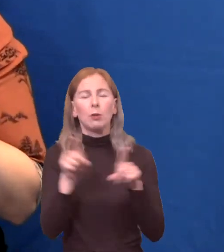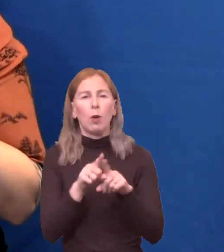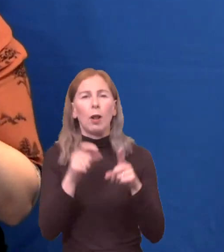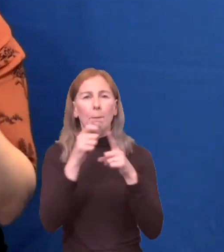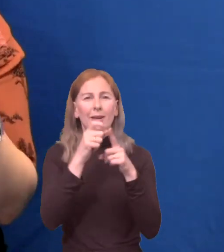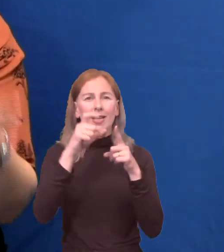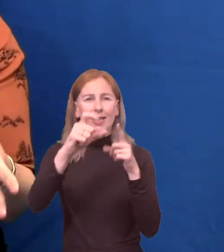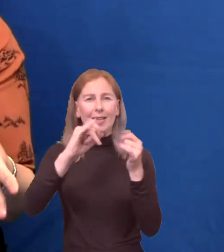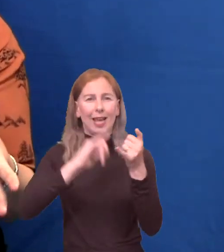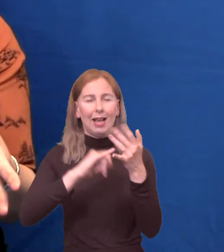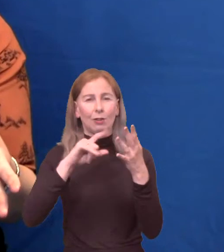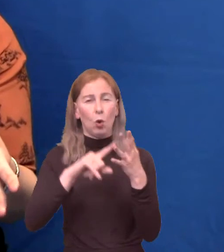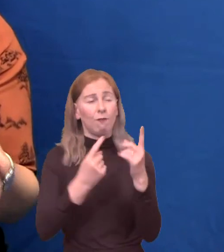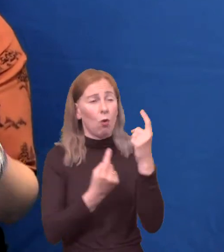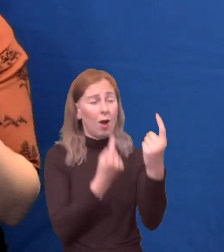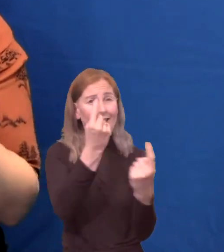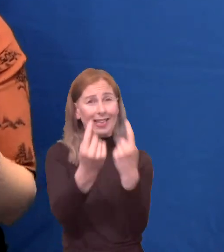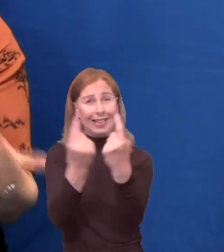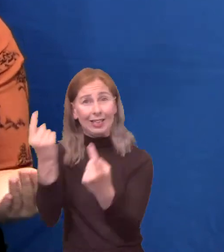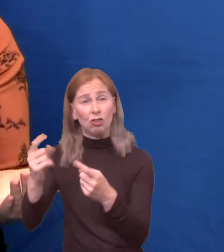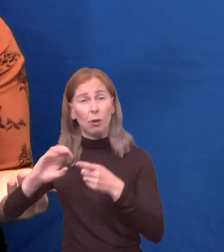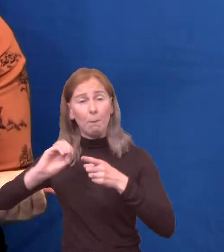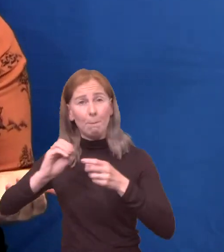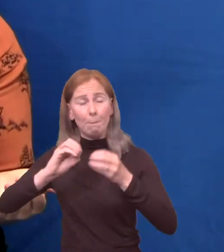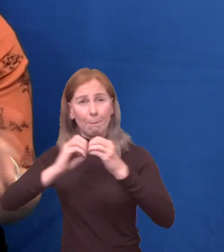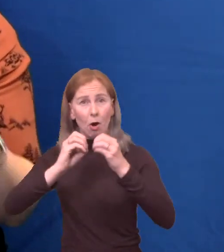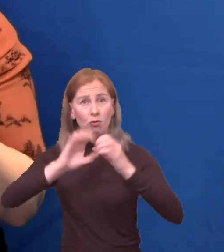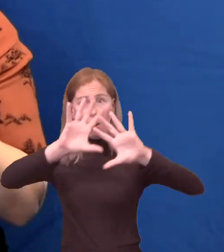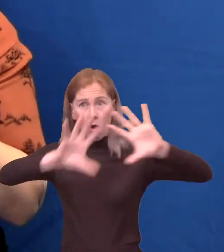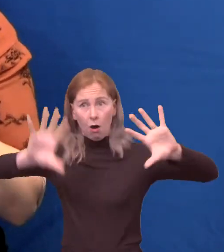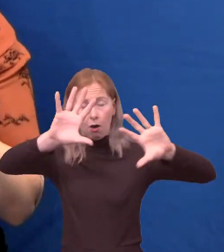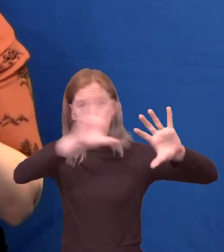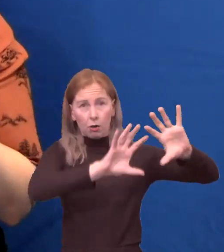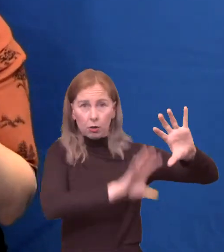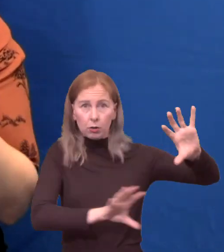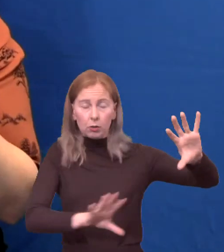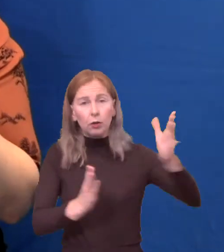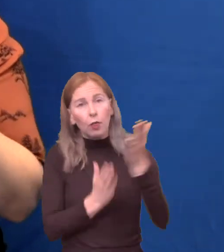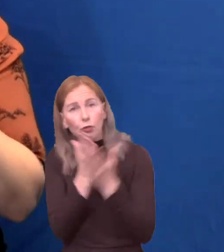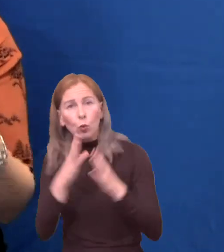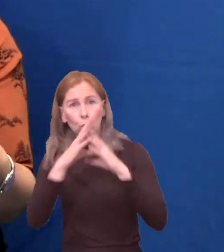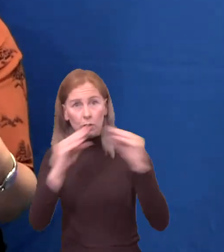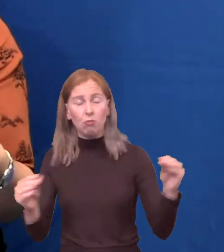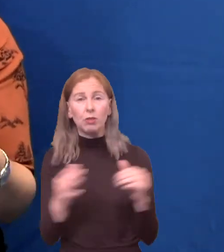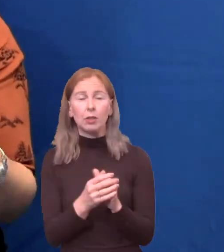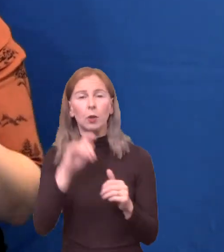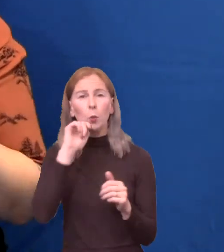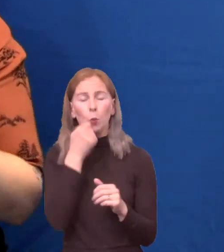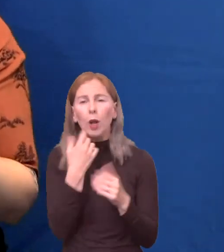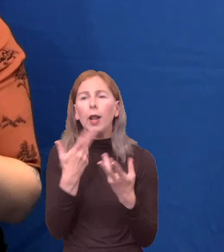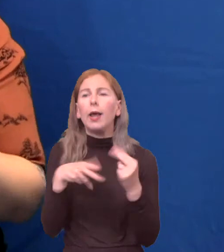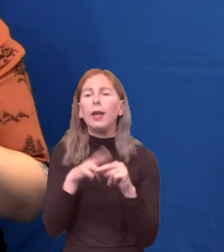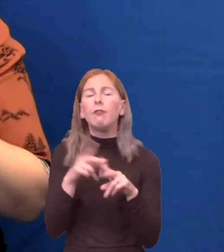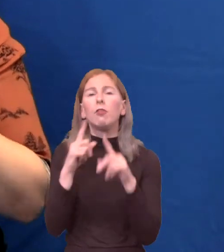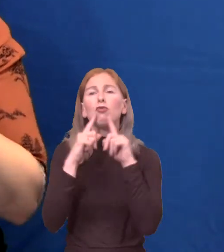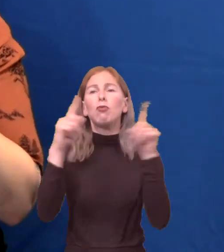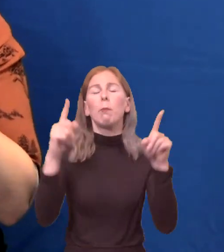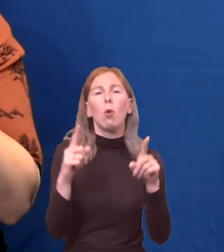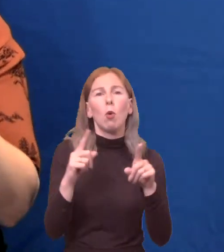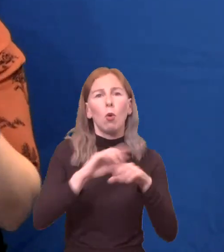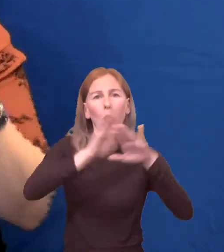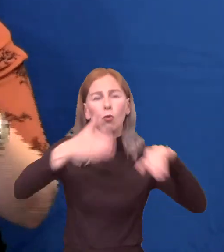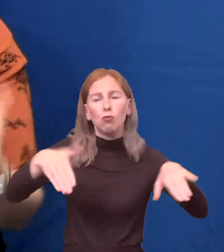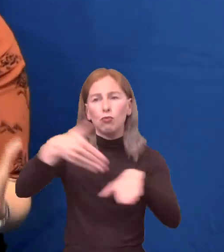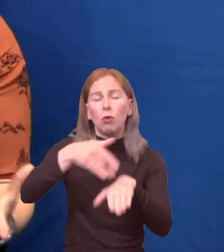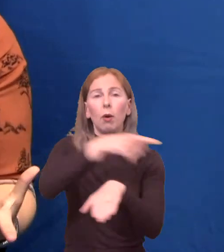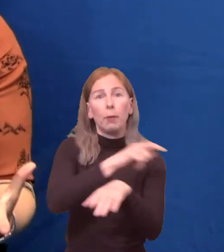they do follow-up visits with repeat victims of rural crime. We're starting to do more events, so sort of saddle marking events and other